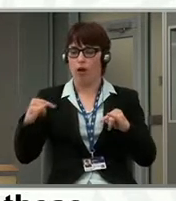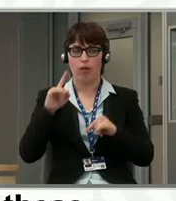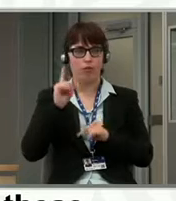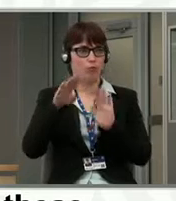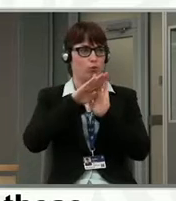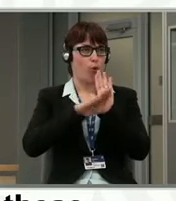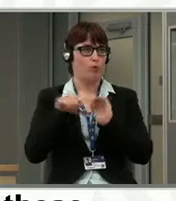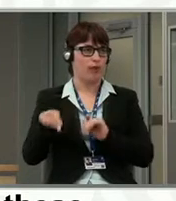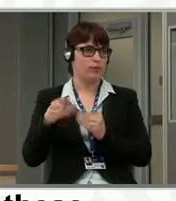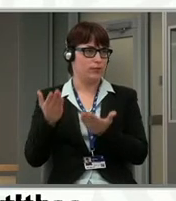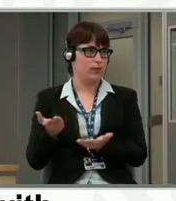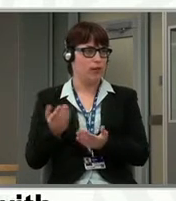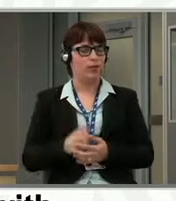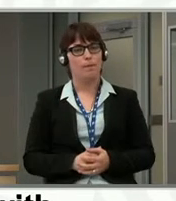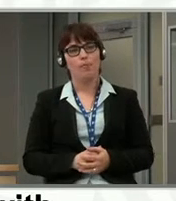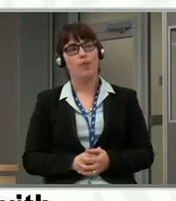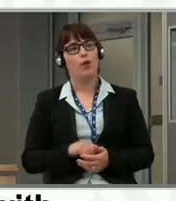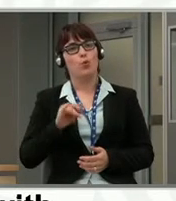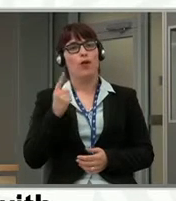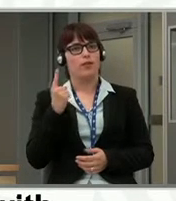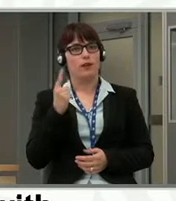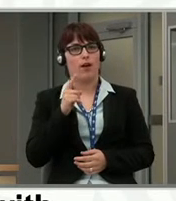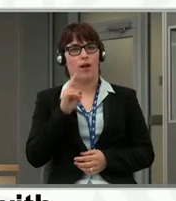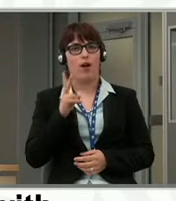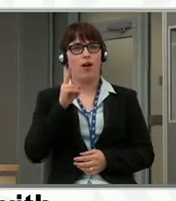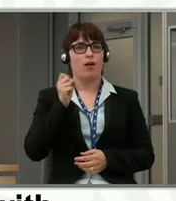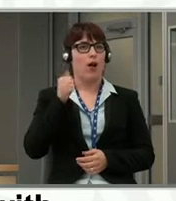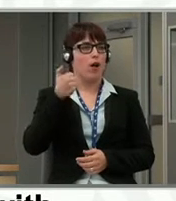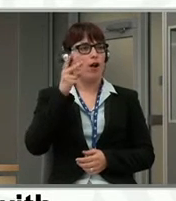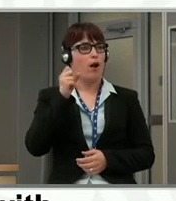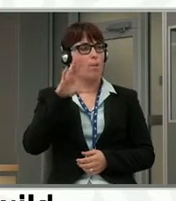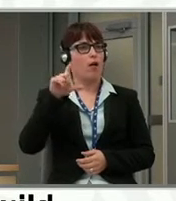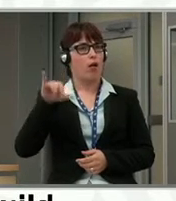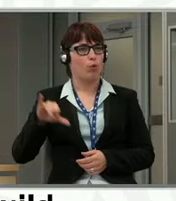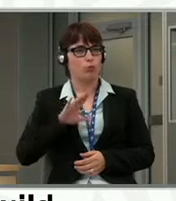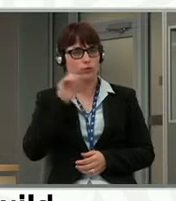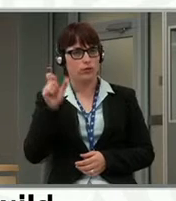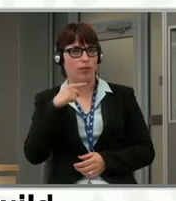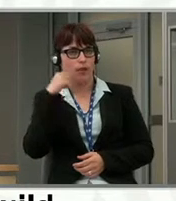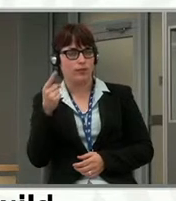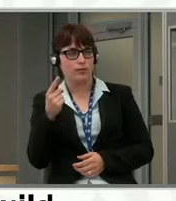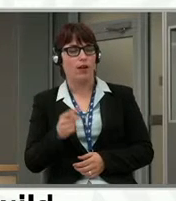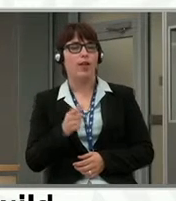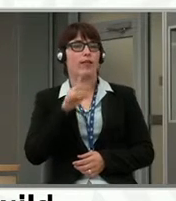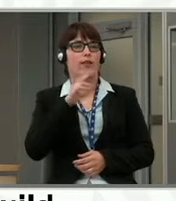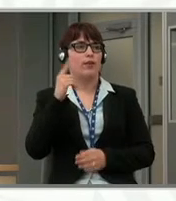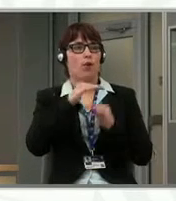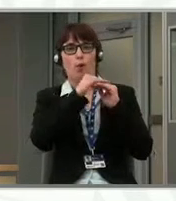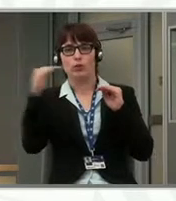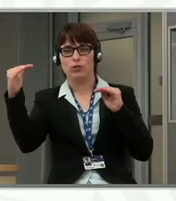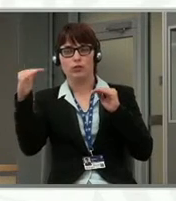build roads or houses, they have to have the convention on their tables. As Ms.